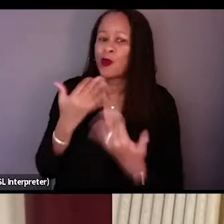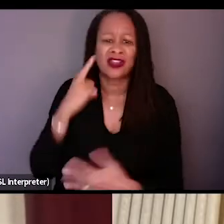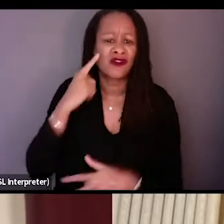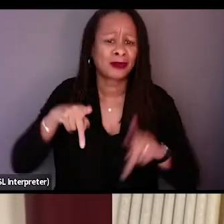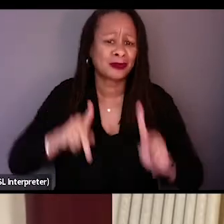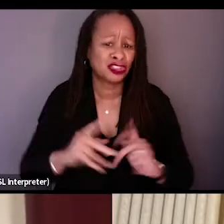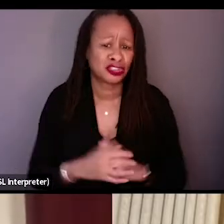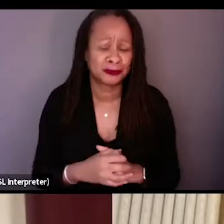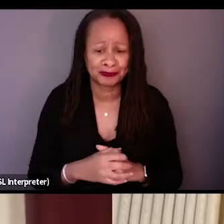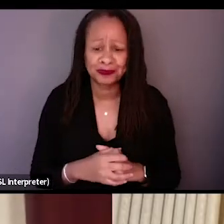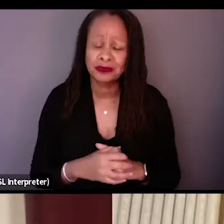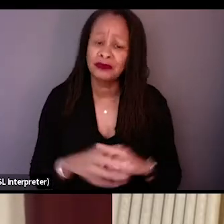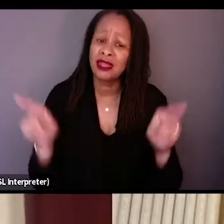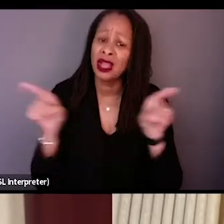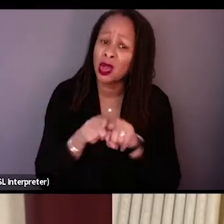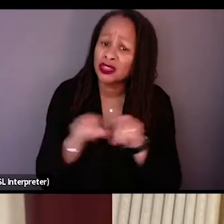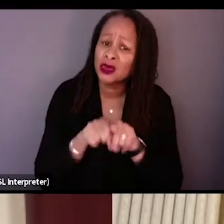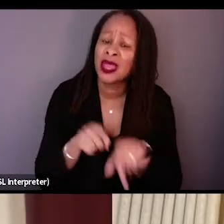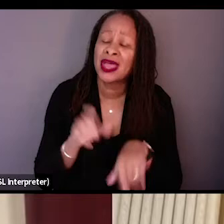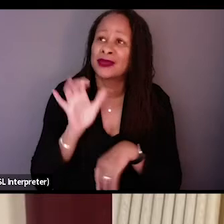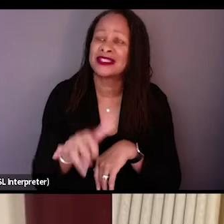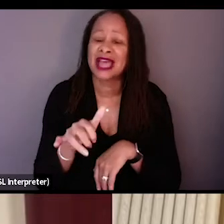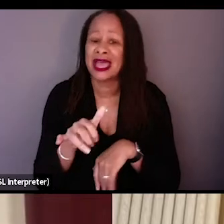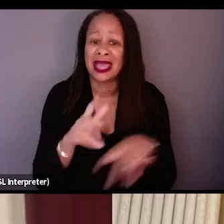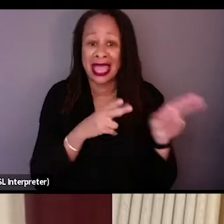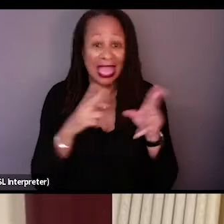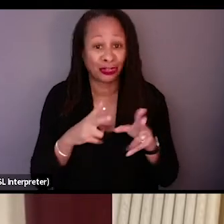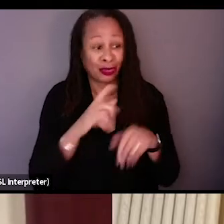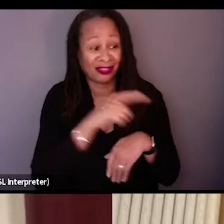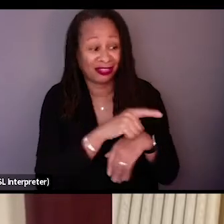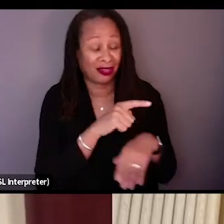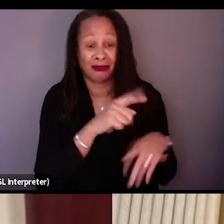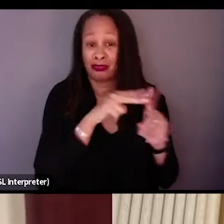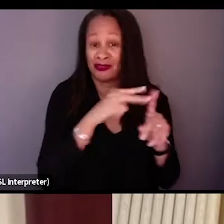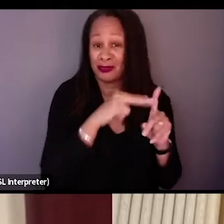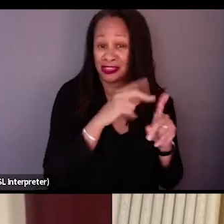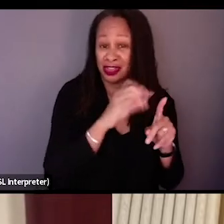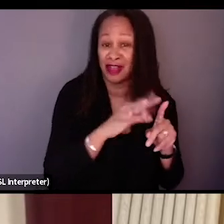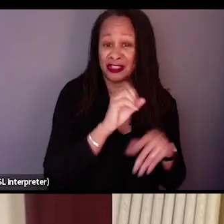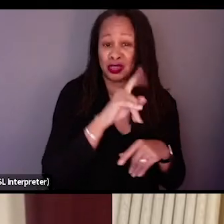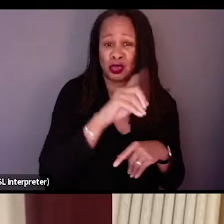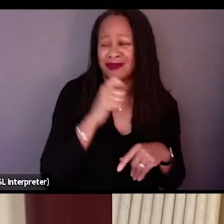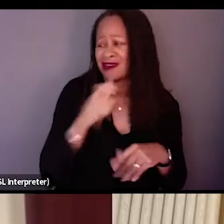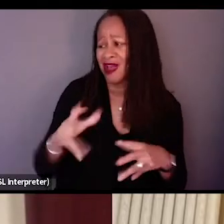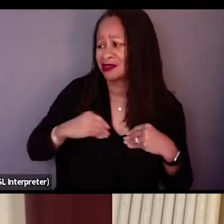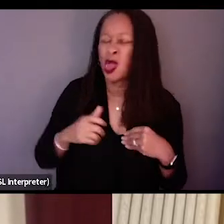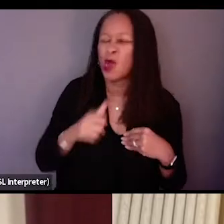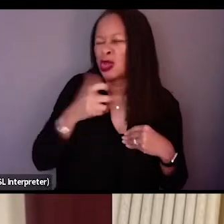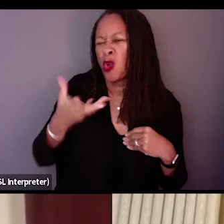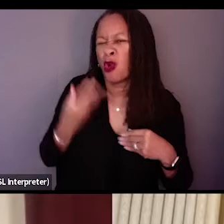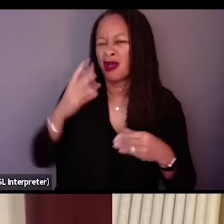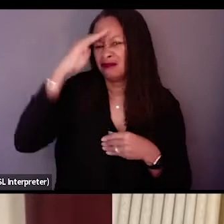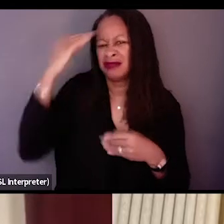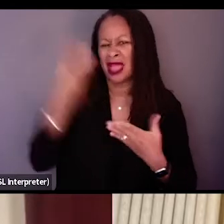of editorial purview of the studios, which is to not book any of those movies, to just say, we'd rather not have Black money if